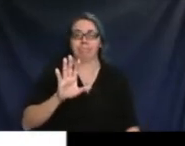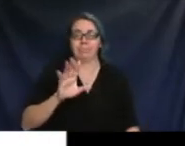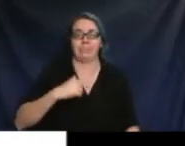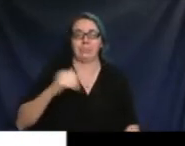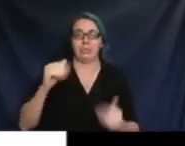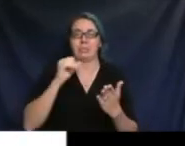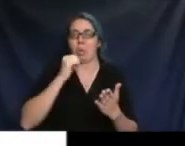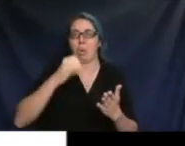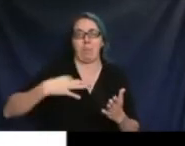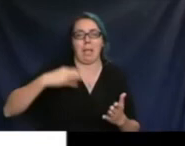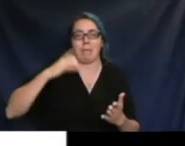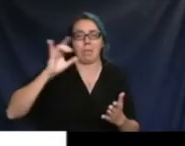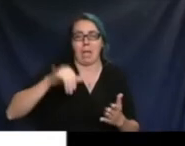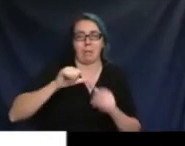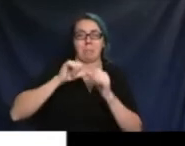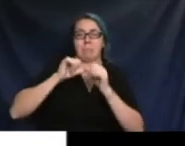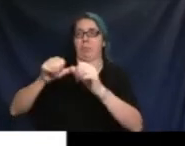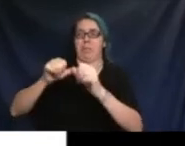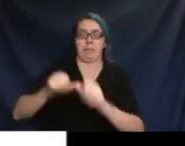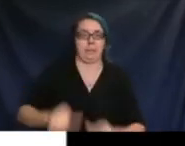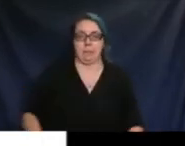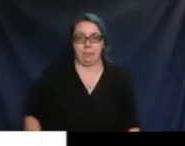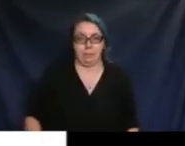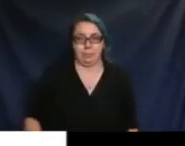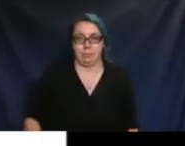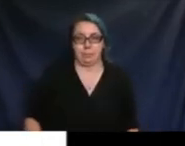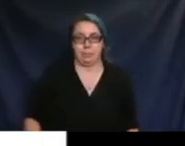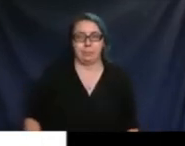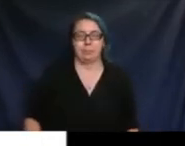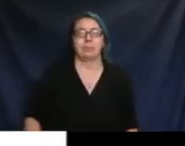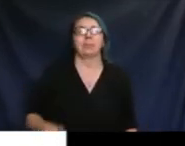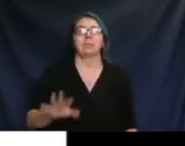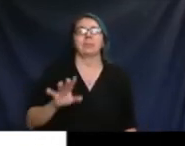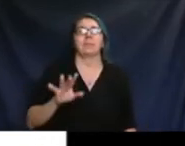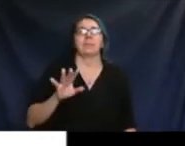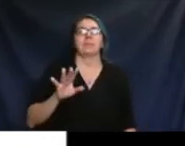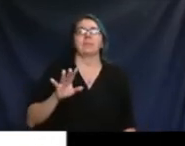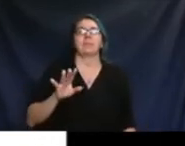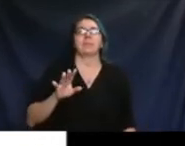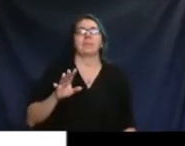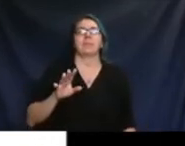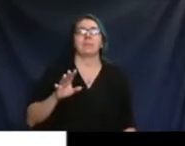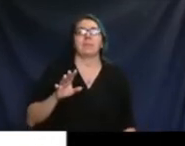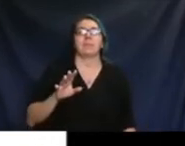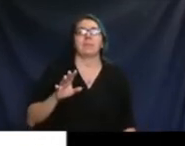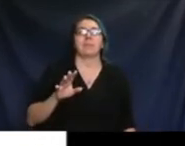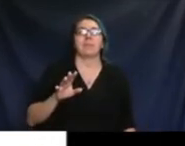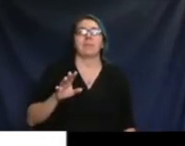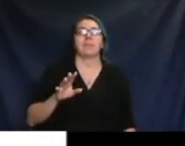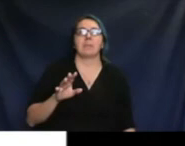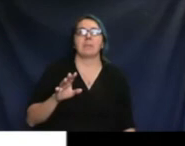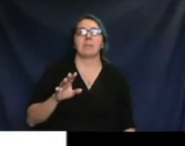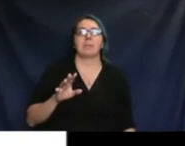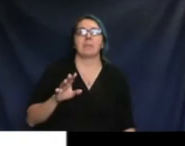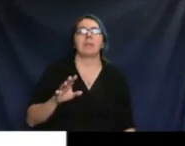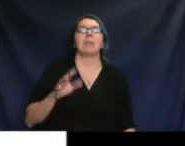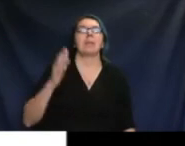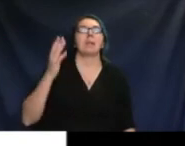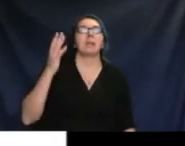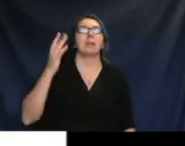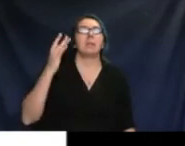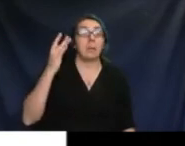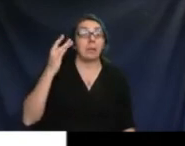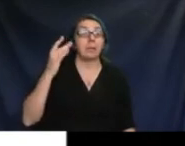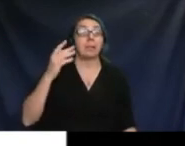be much more concern around construction and durability and longevity that could